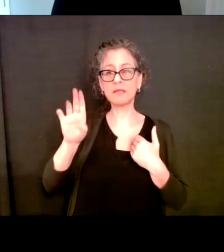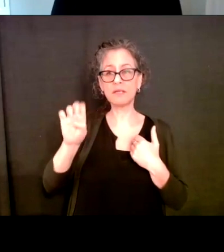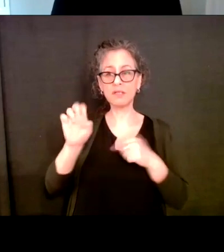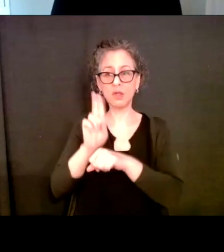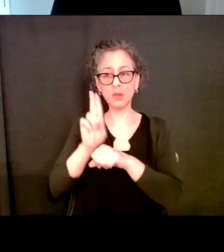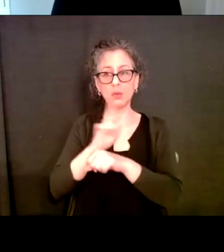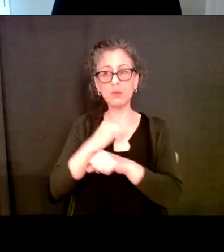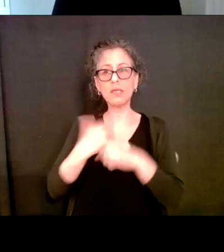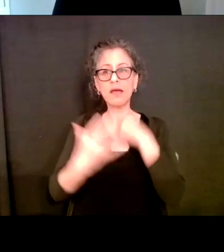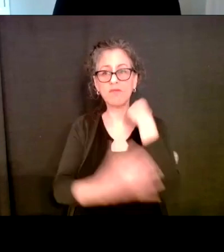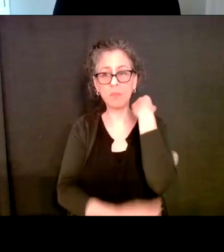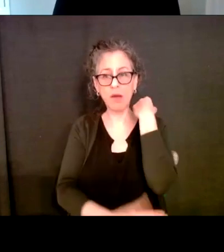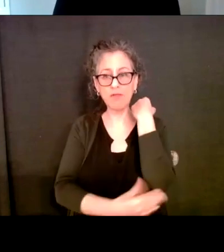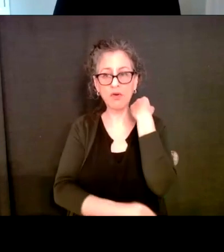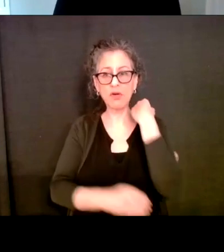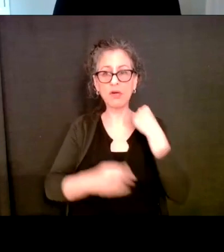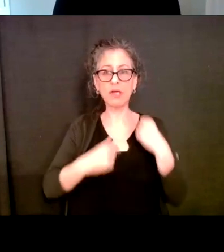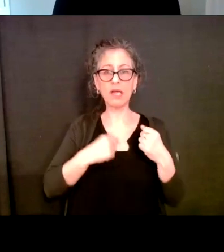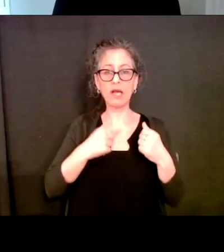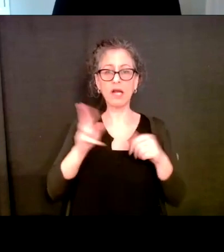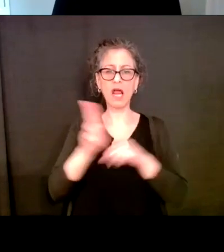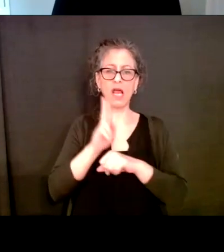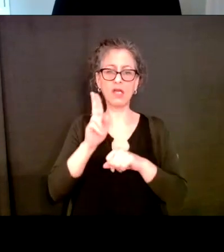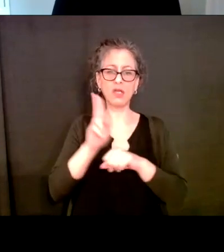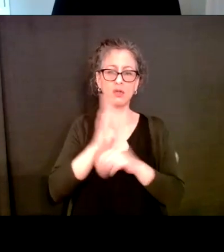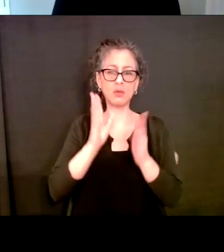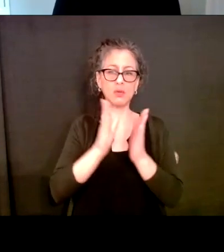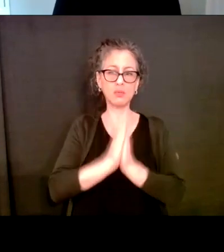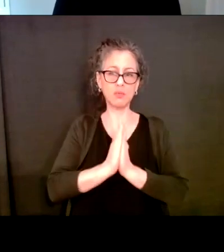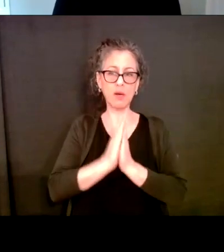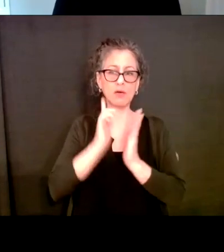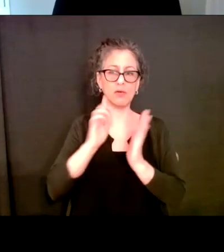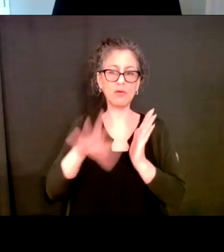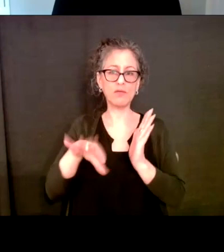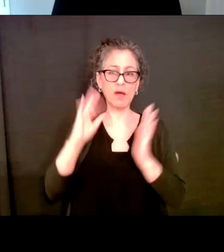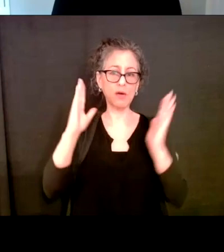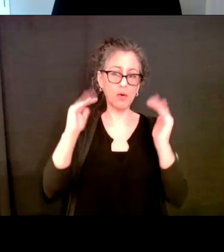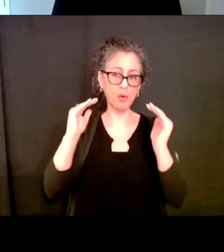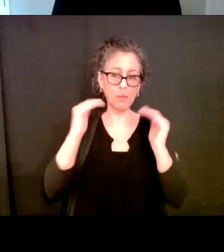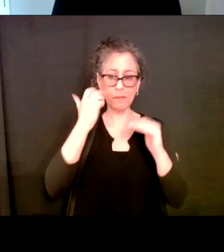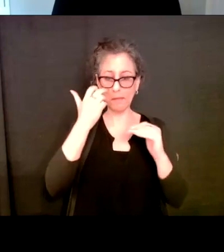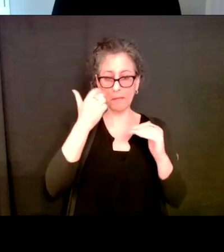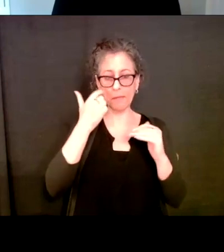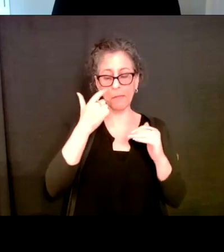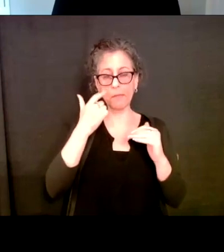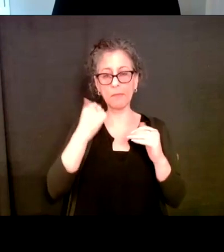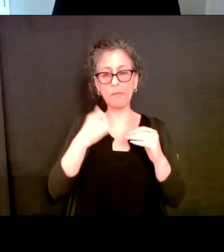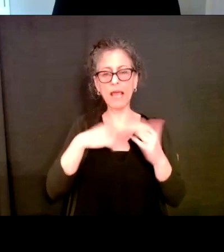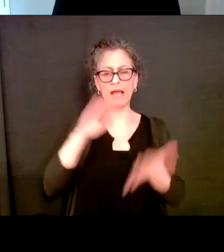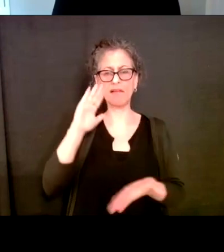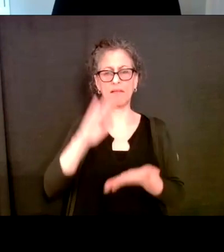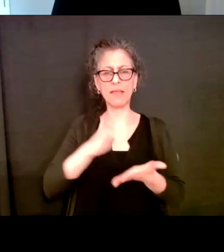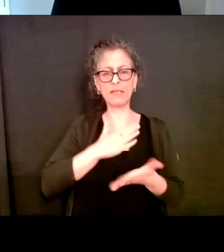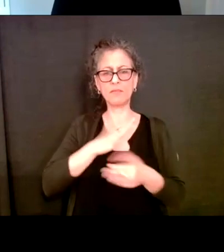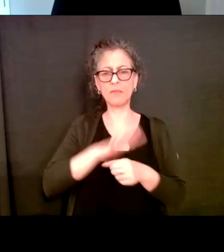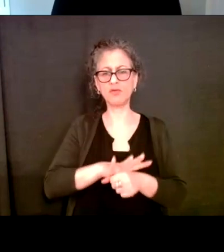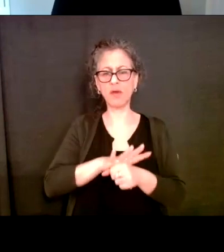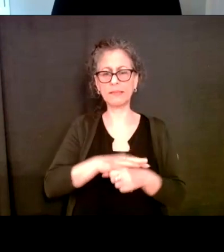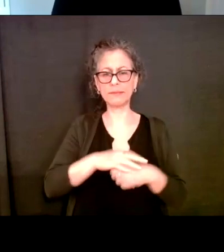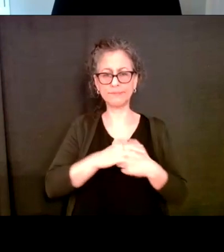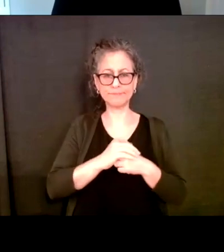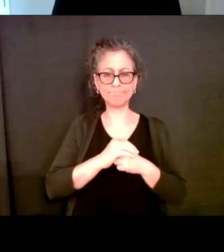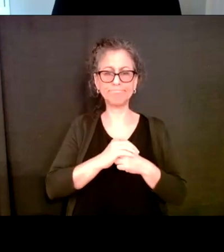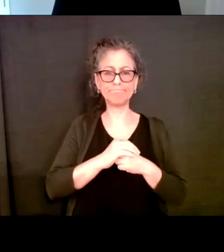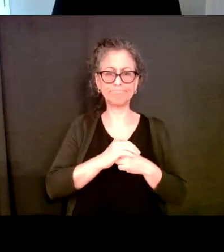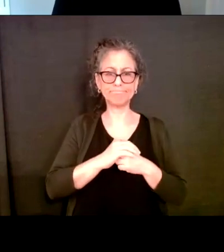And I oftentimes turned to prayer as a way to find hope, to also relieve some of the stress